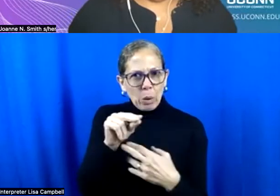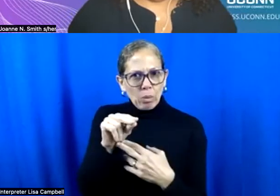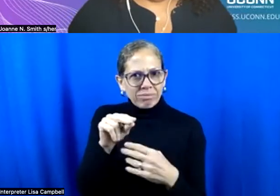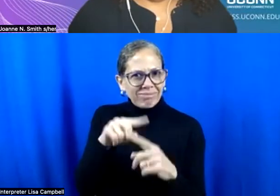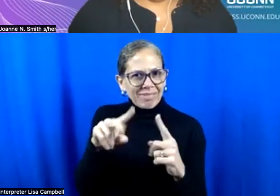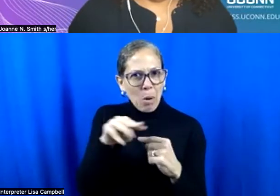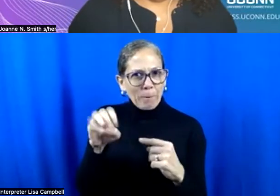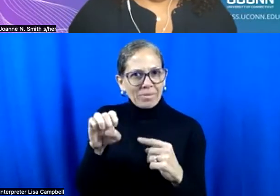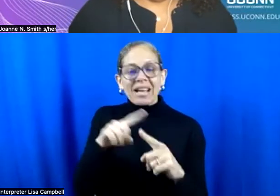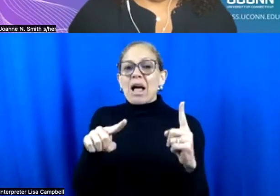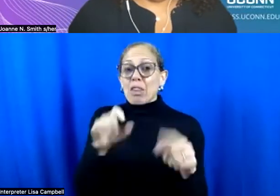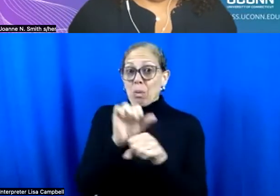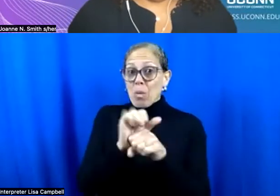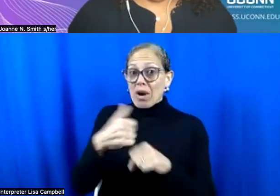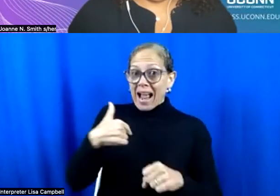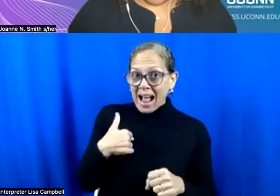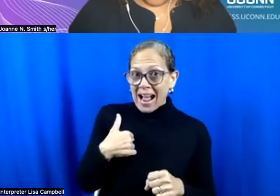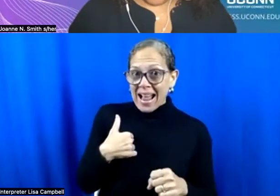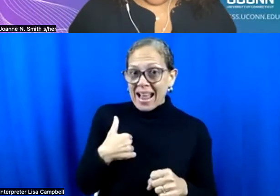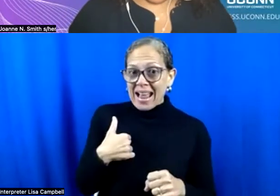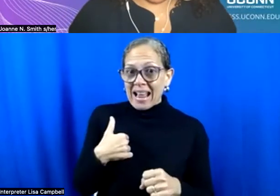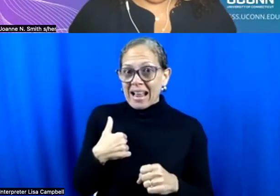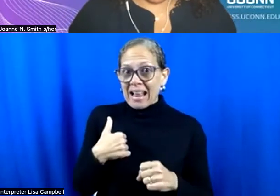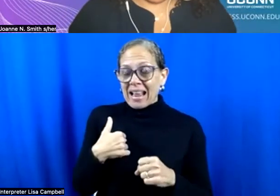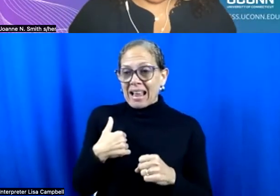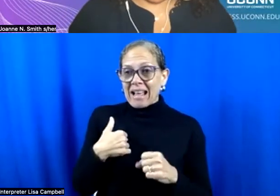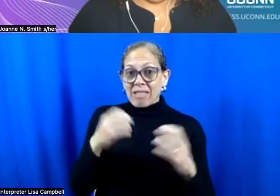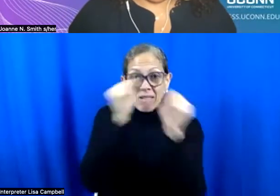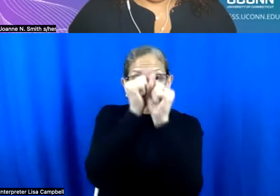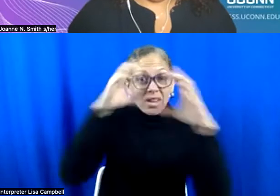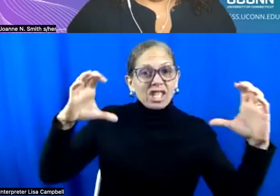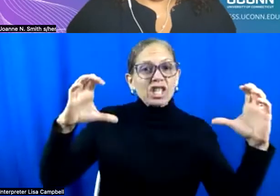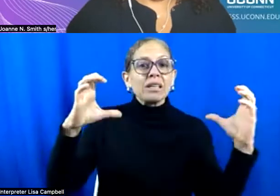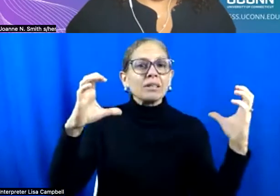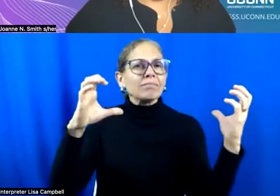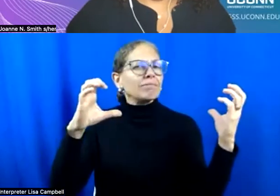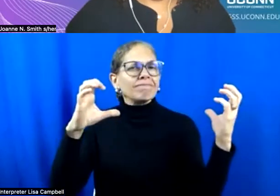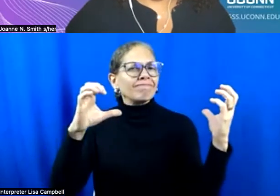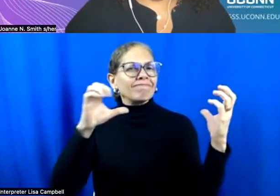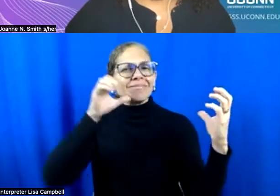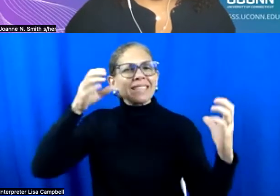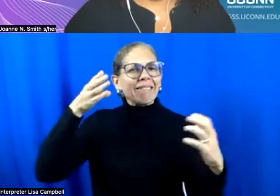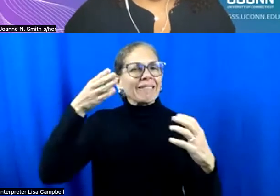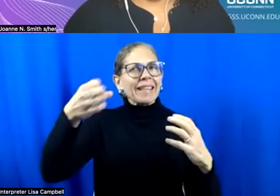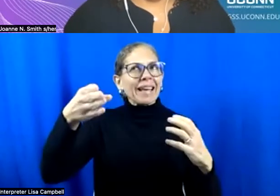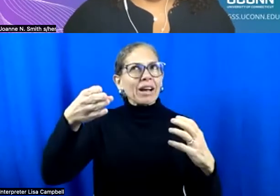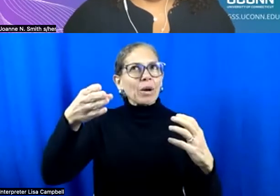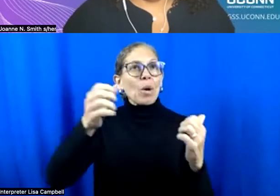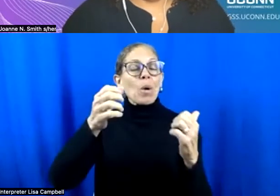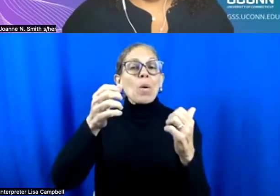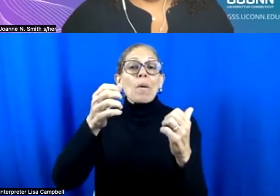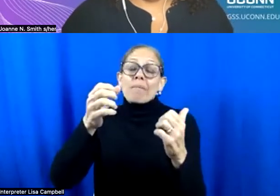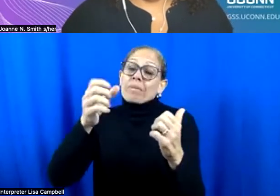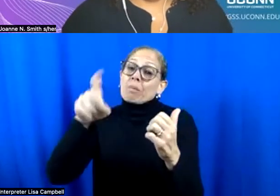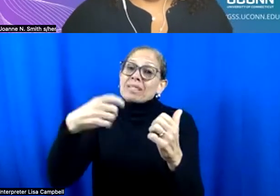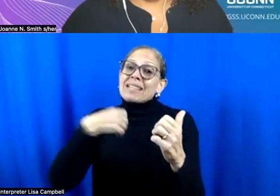clear, the work I am, you know, vision for it and created, but it would not exist without the voices of something like,